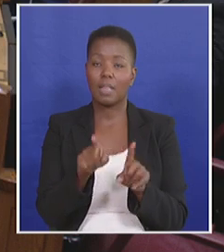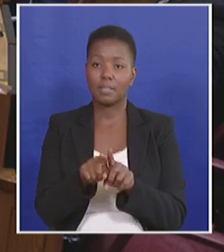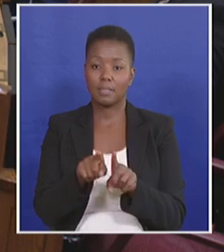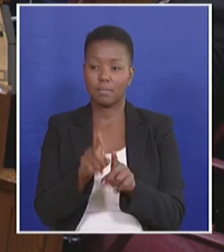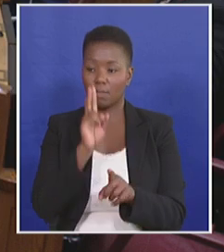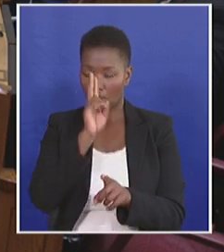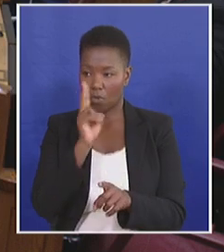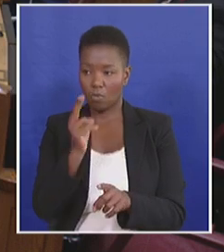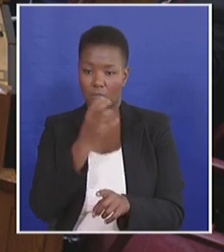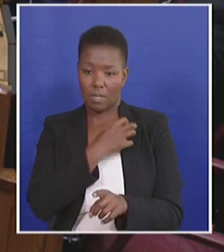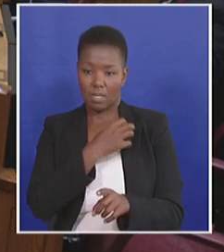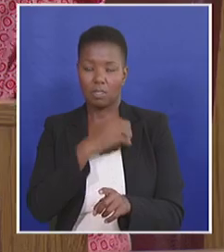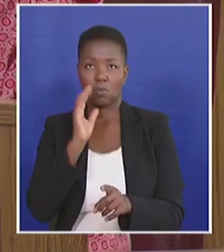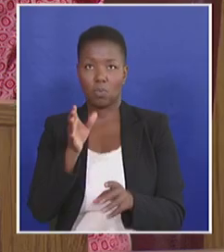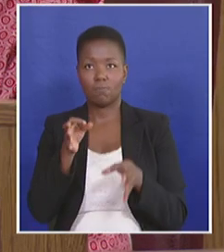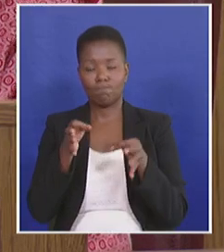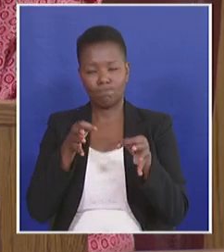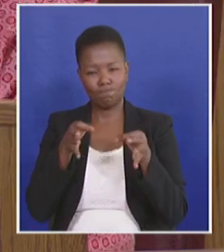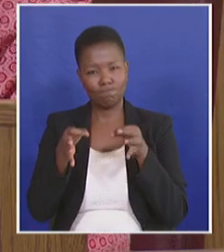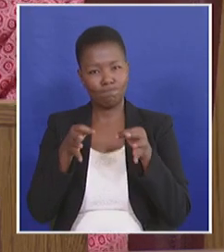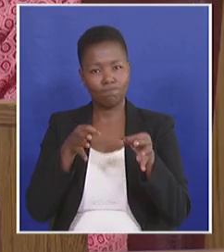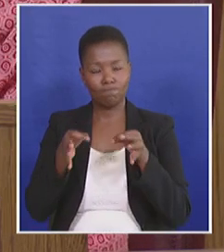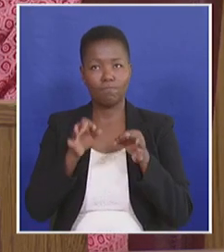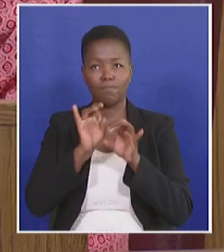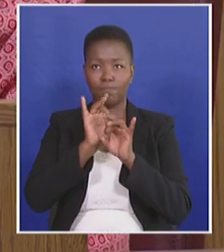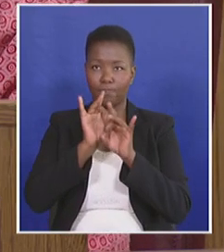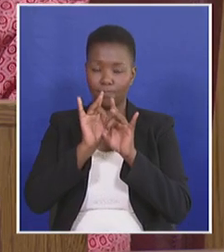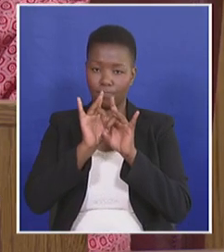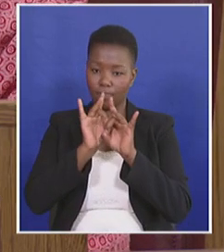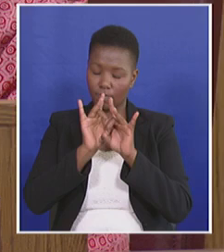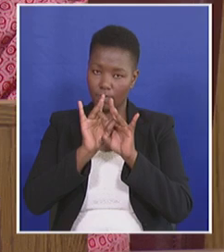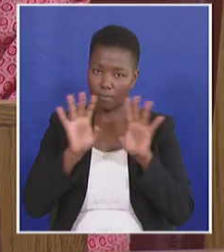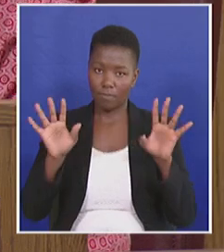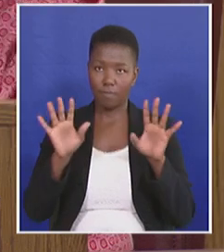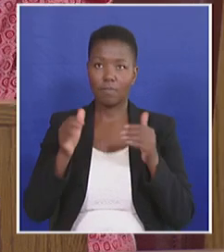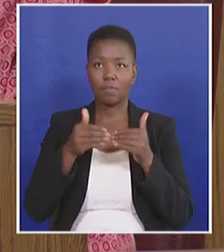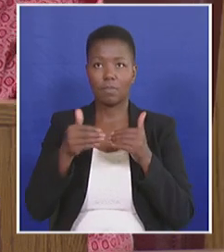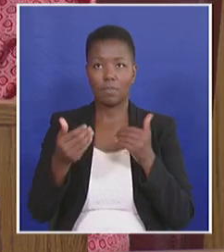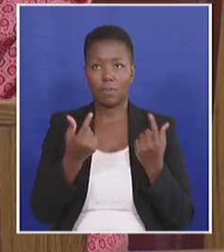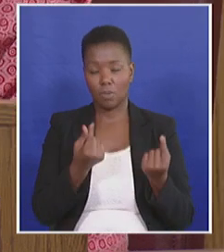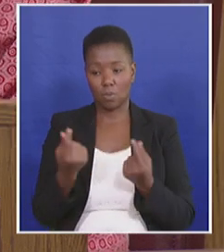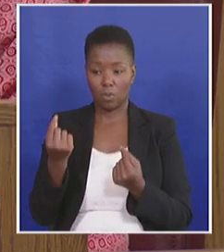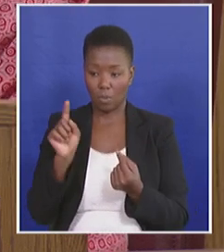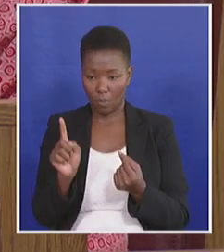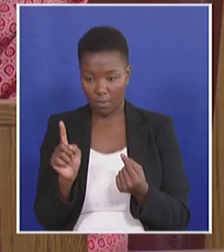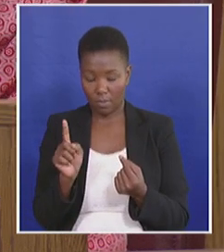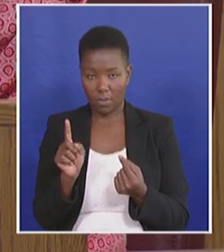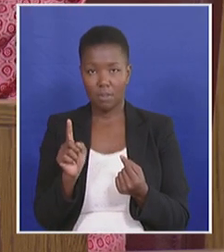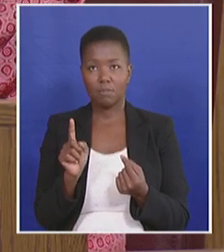it will also outline the specific of what we are doing with the prevalence and the rate of